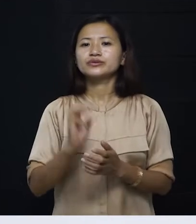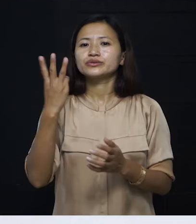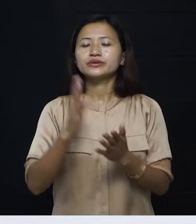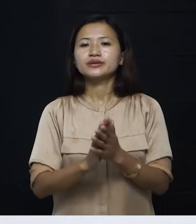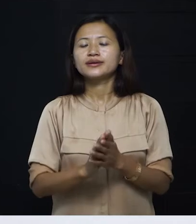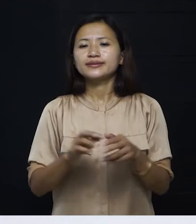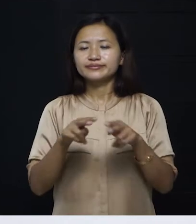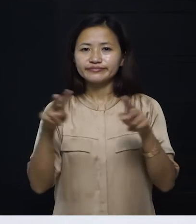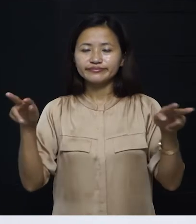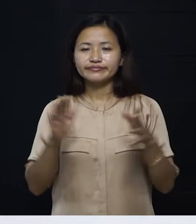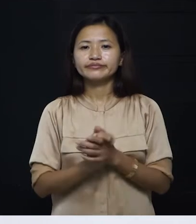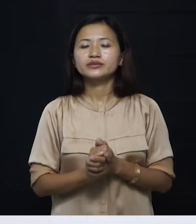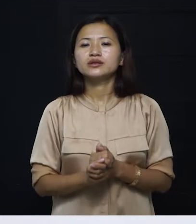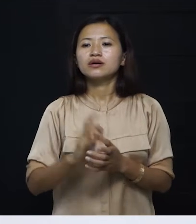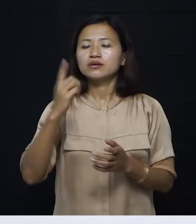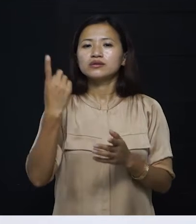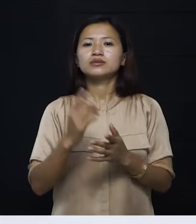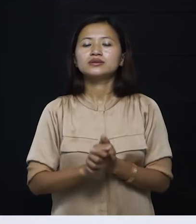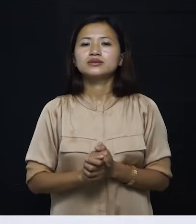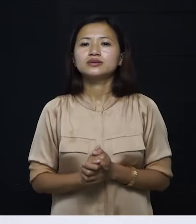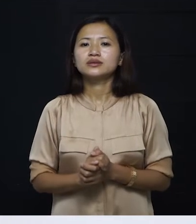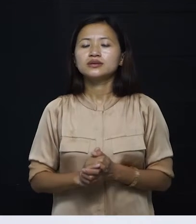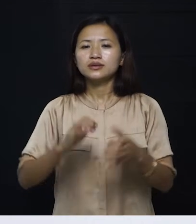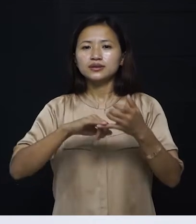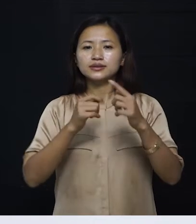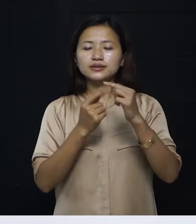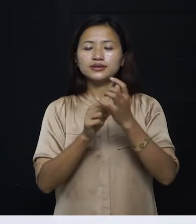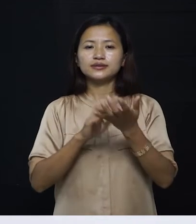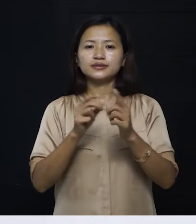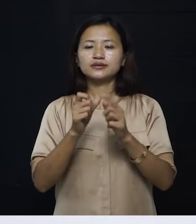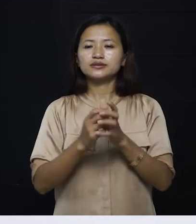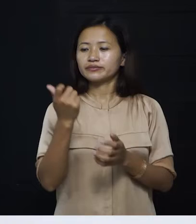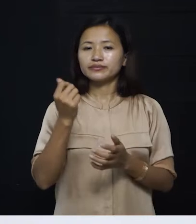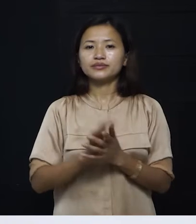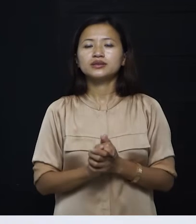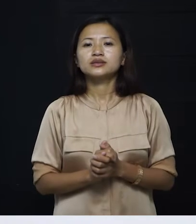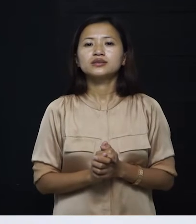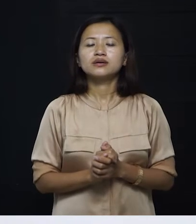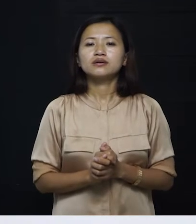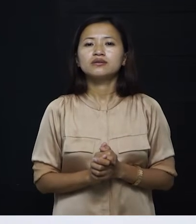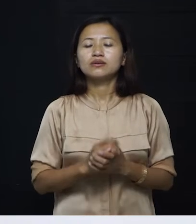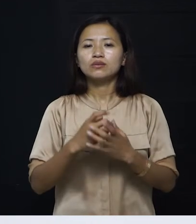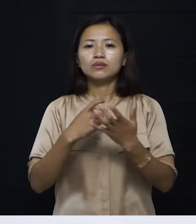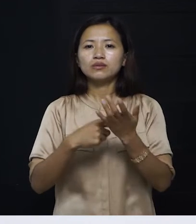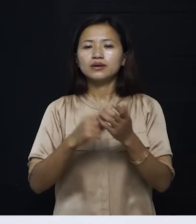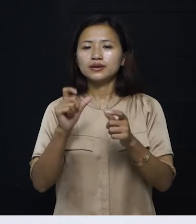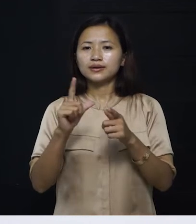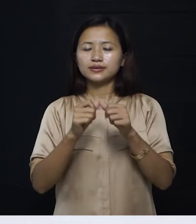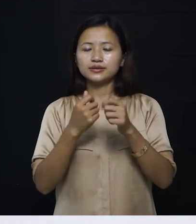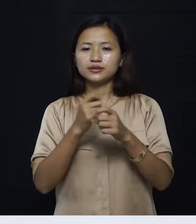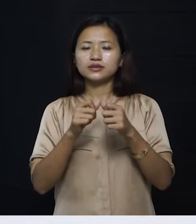different kinds of money. The first one is, we call it as standard money. Okay? Standard money or